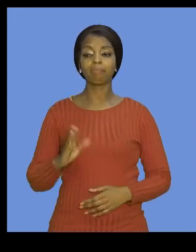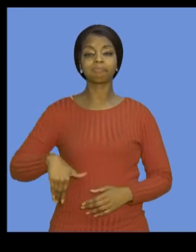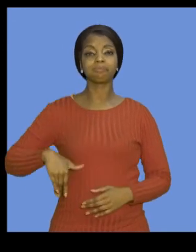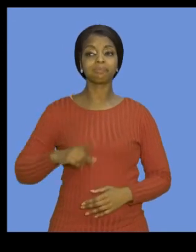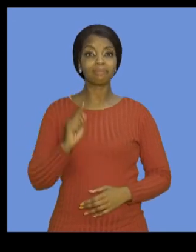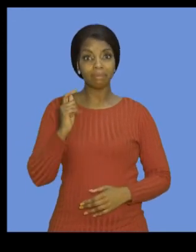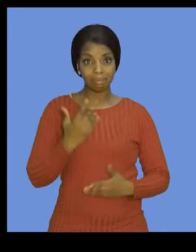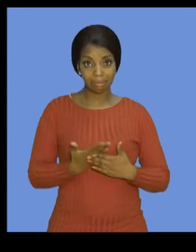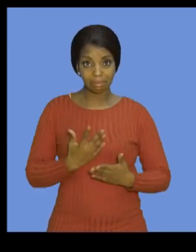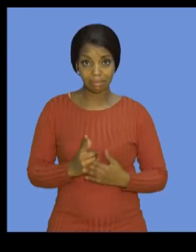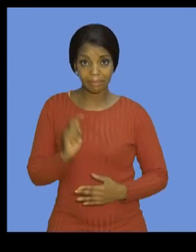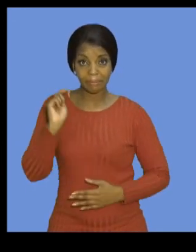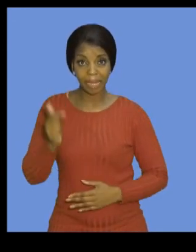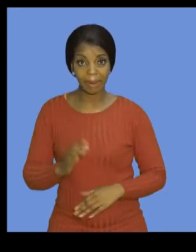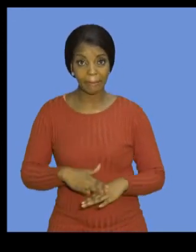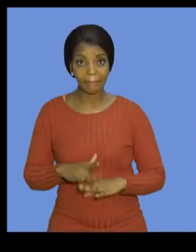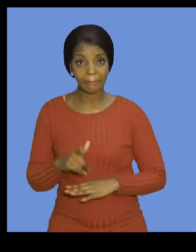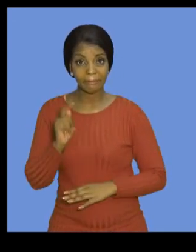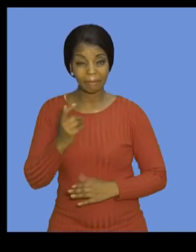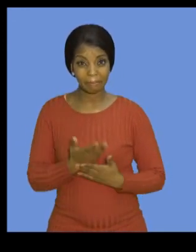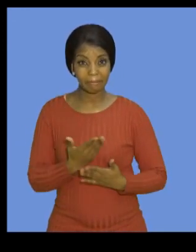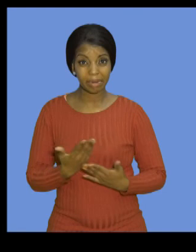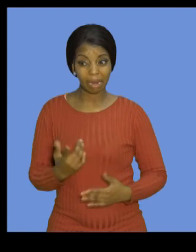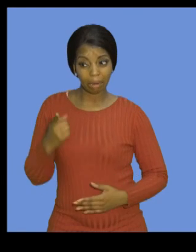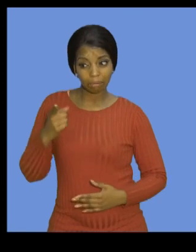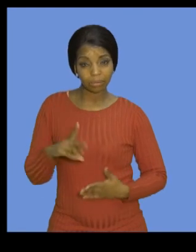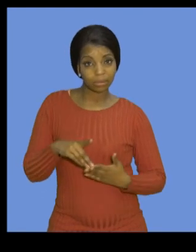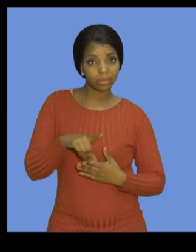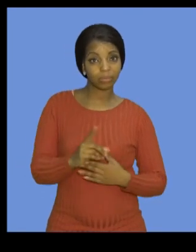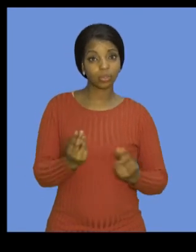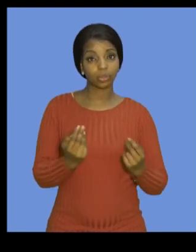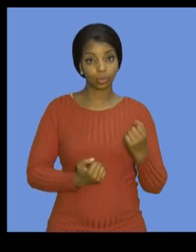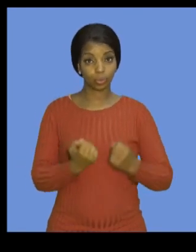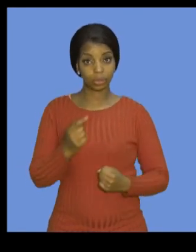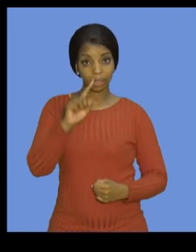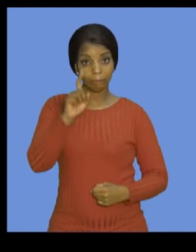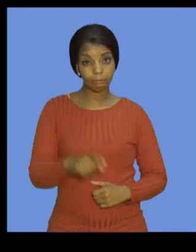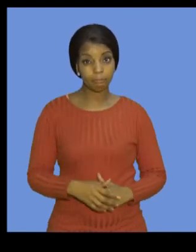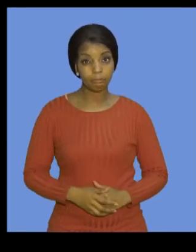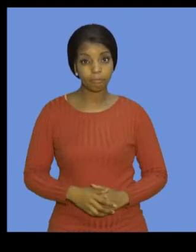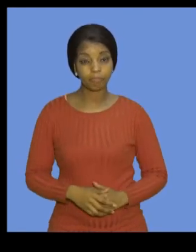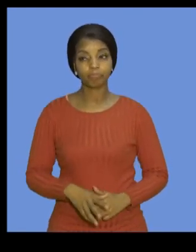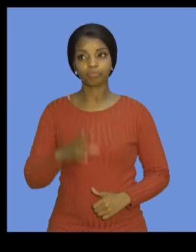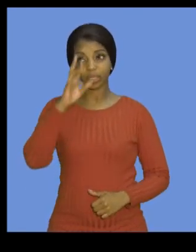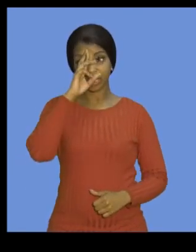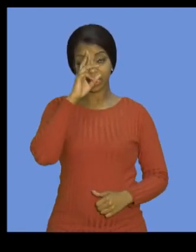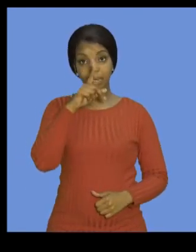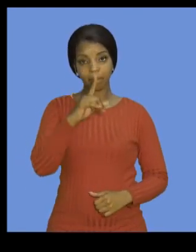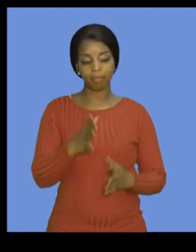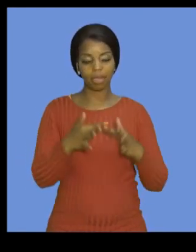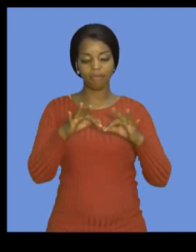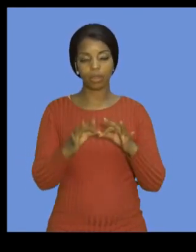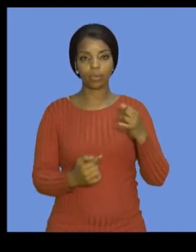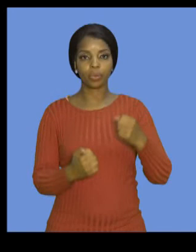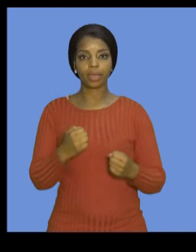outstanding balance as well as having a deposit for another car? So let's quickly look at this. Remember, the value of the